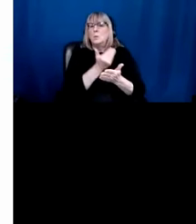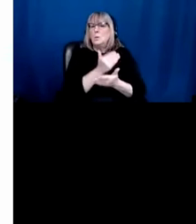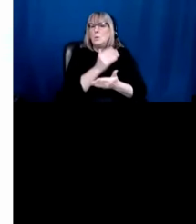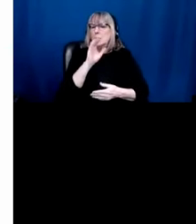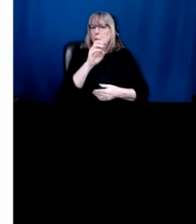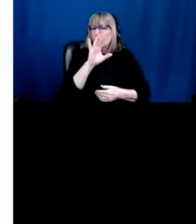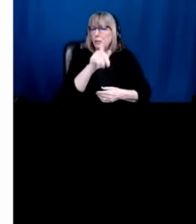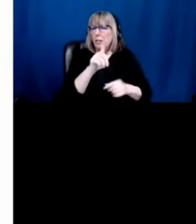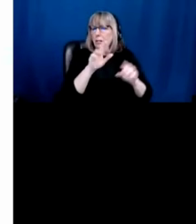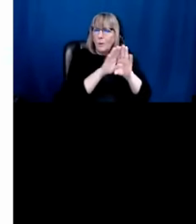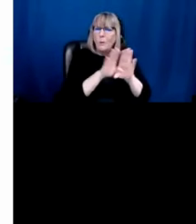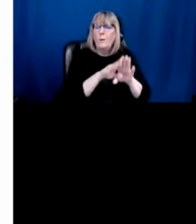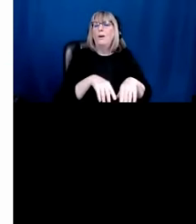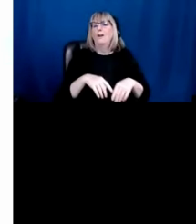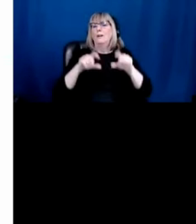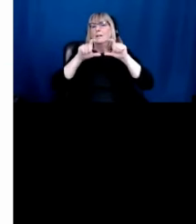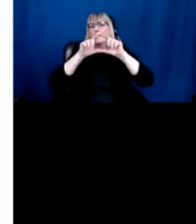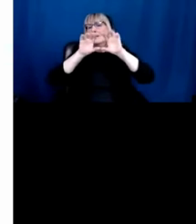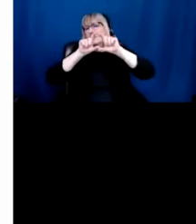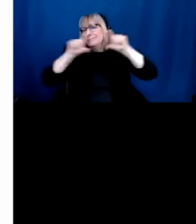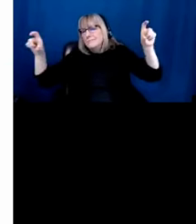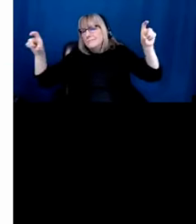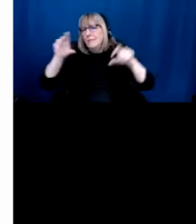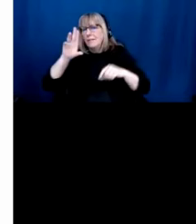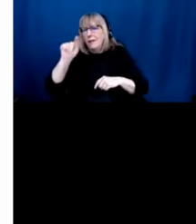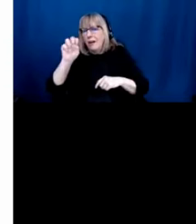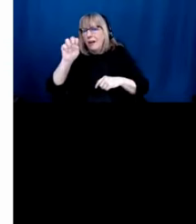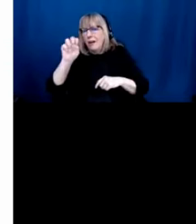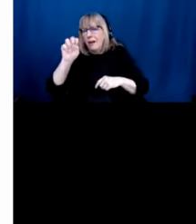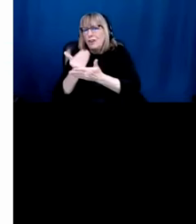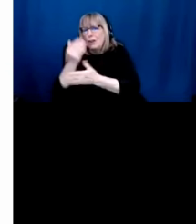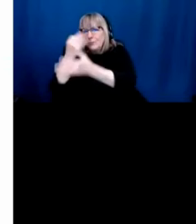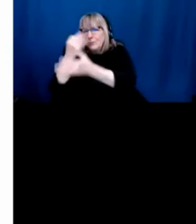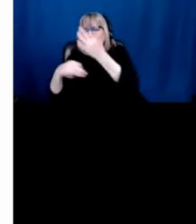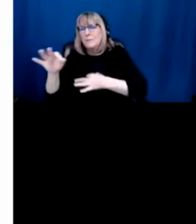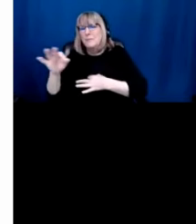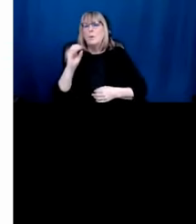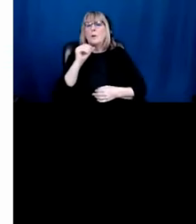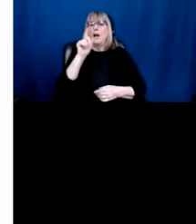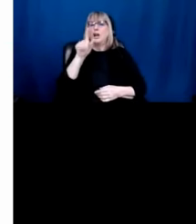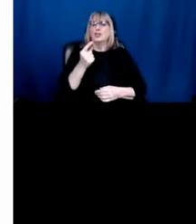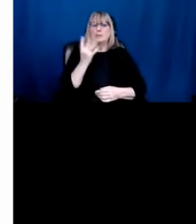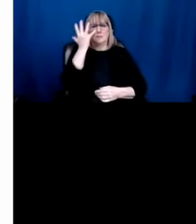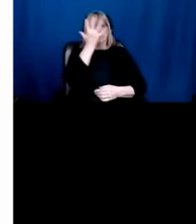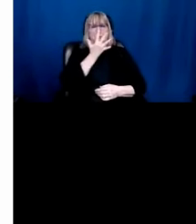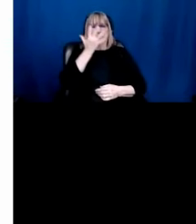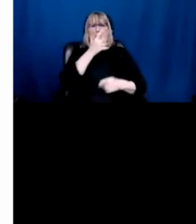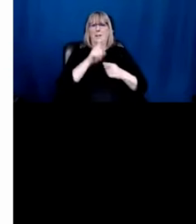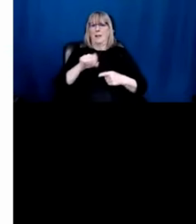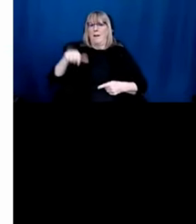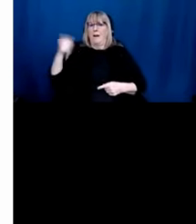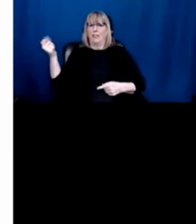gutters. So what Pudimos was cambiar is las it wasn't puertas. so much facade like it was the Goodwin building. It was that this was